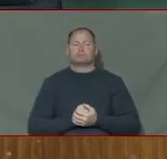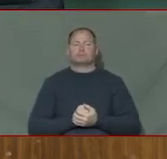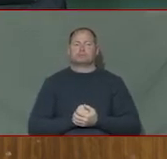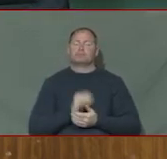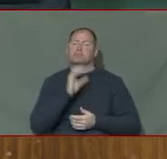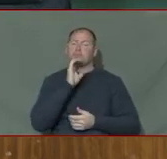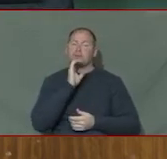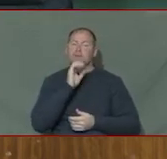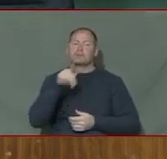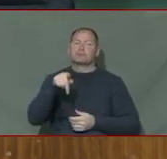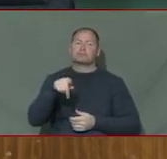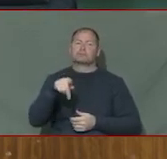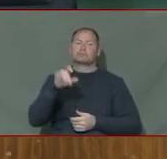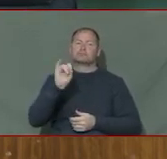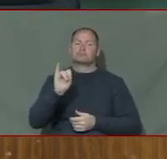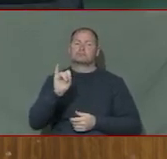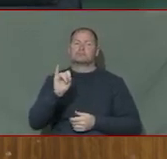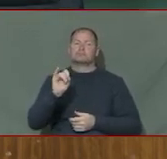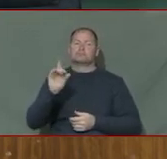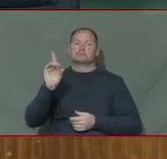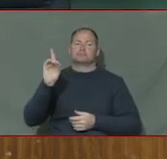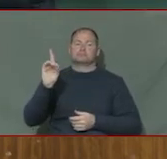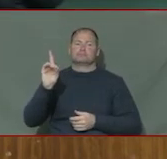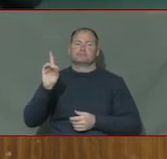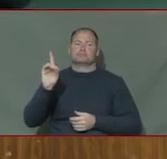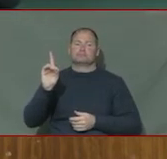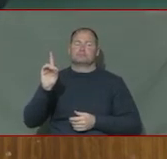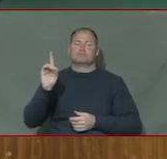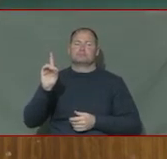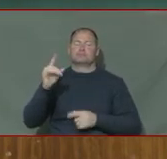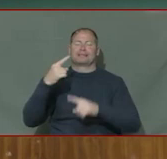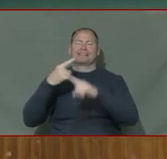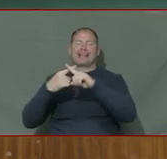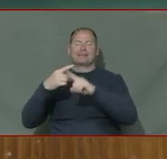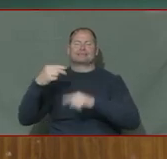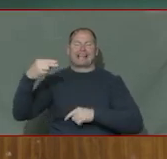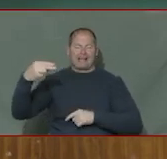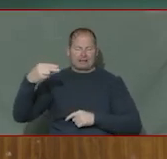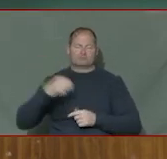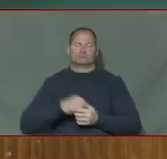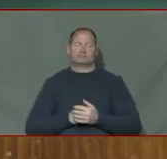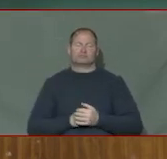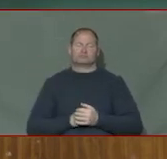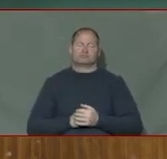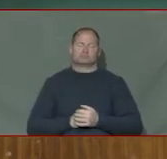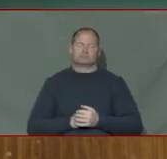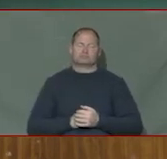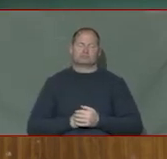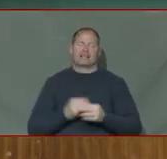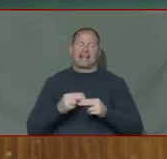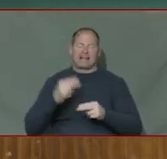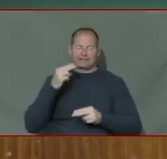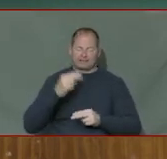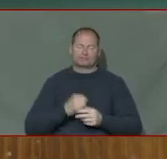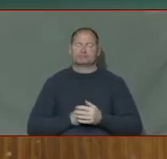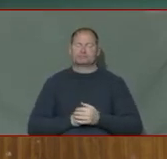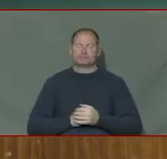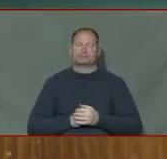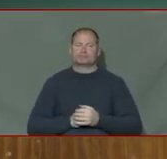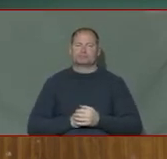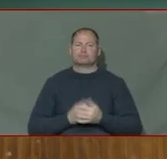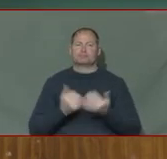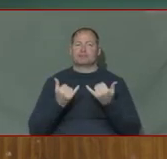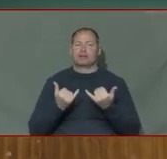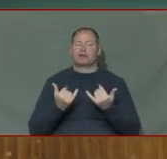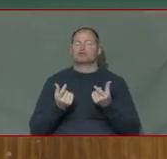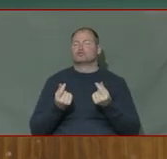pi d, or 2 pi r times height. Agree? But people, what do you need